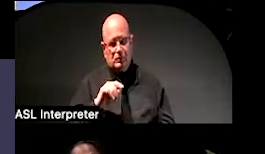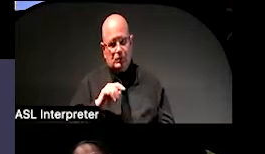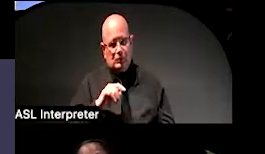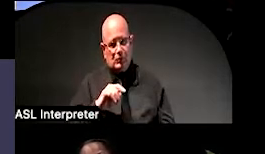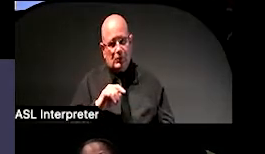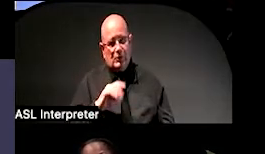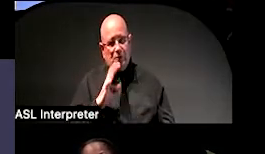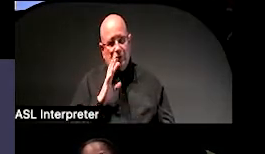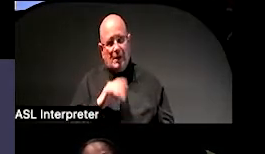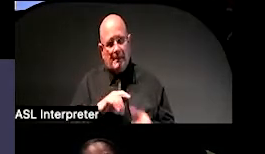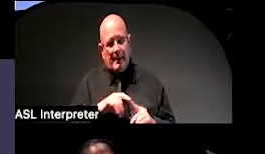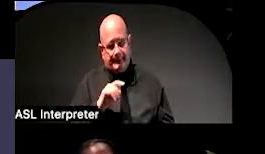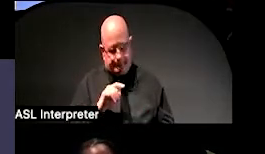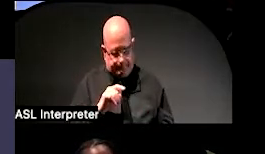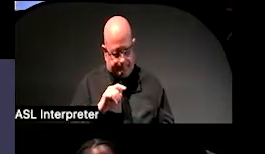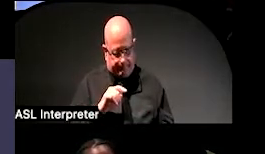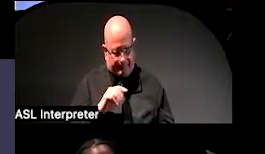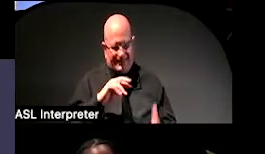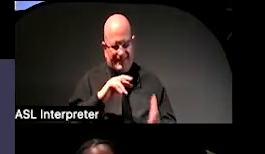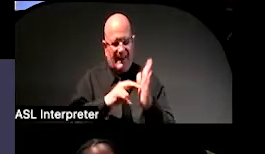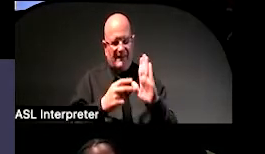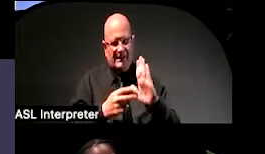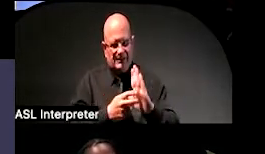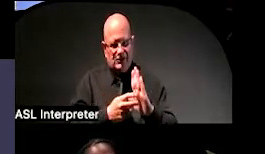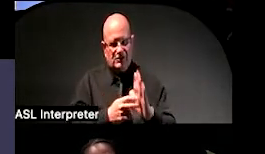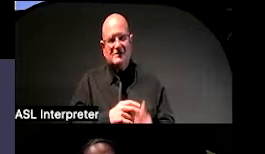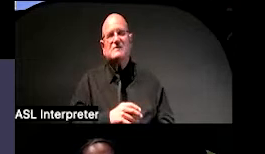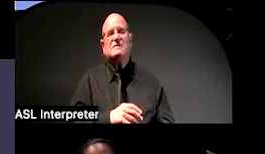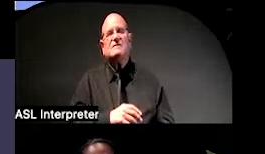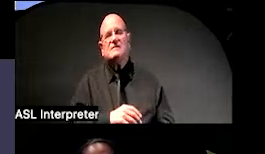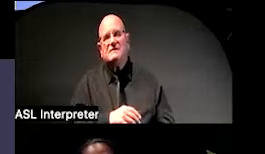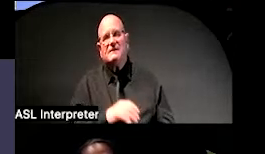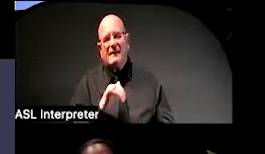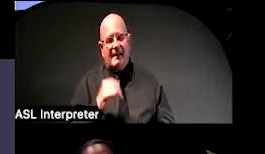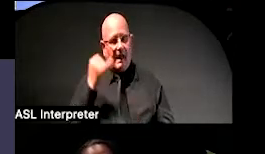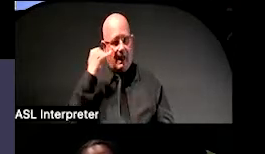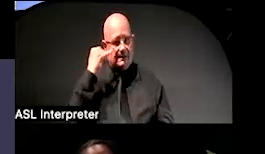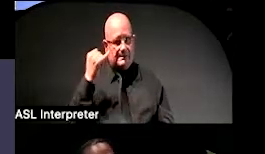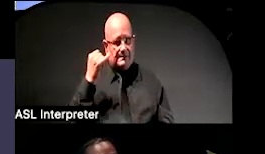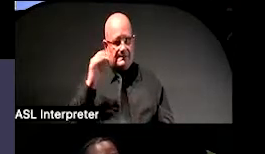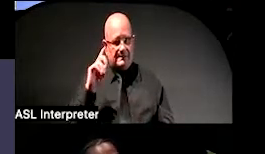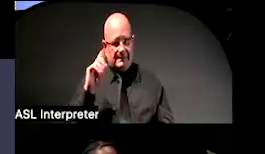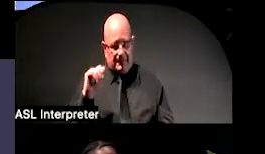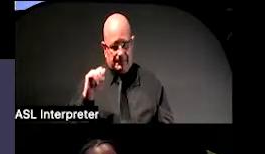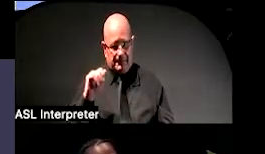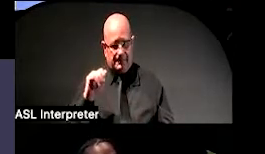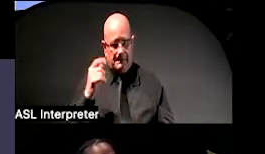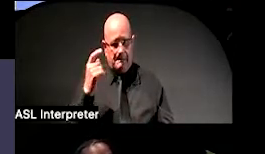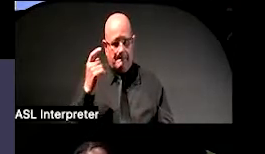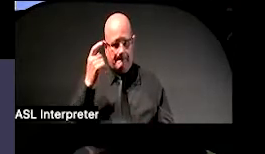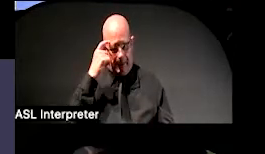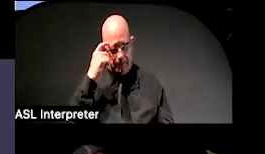you talk about the definitions and this notion of disabilities being mental